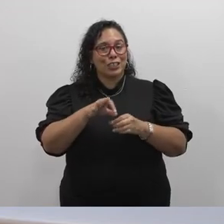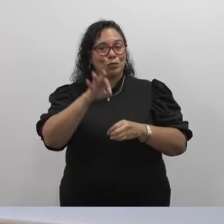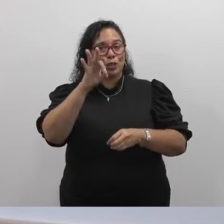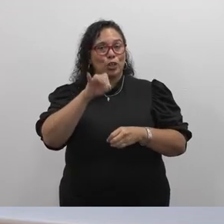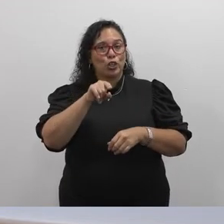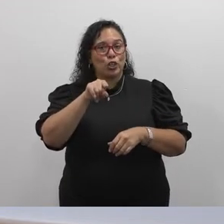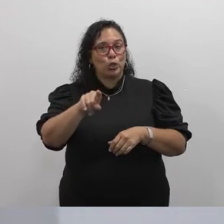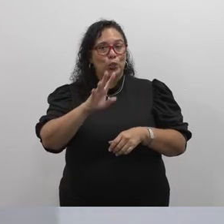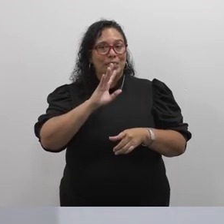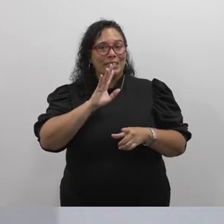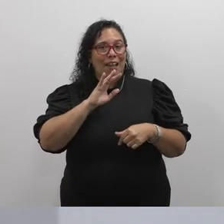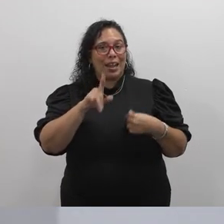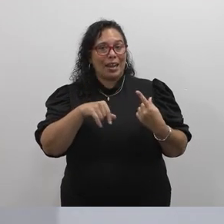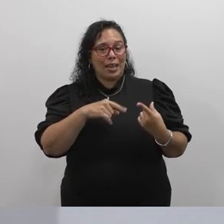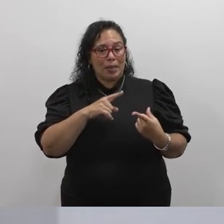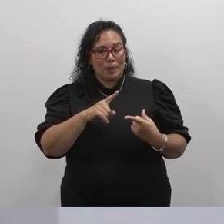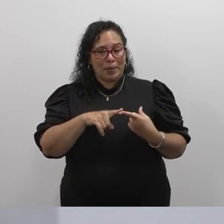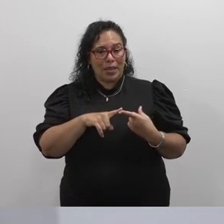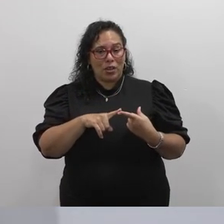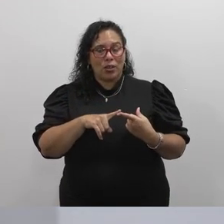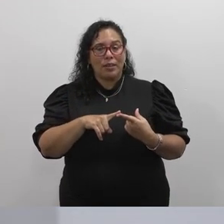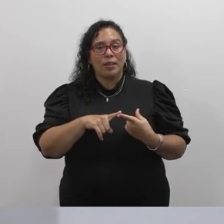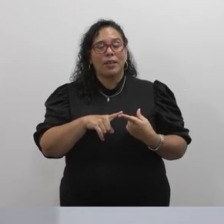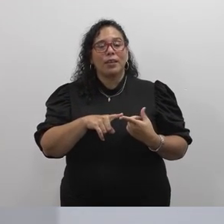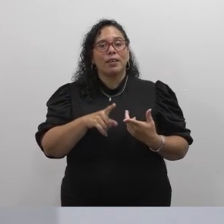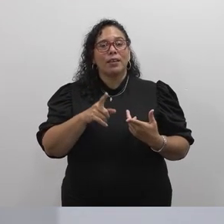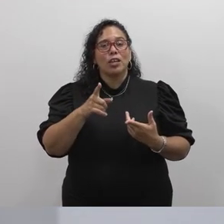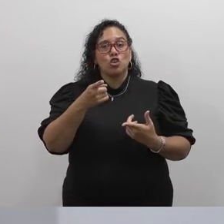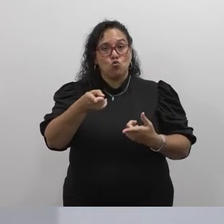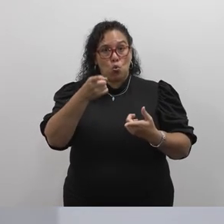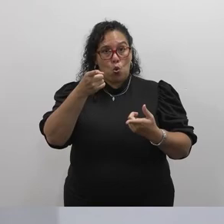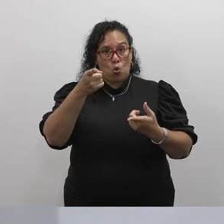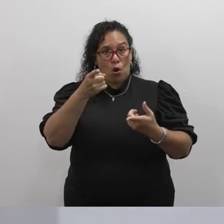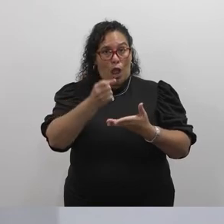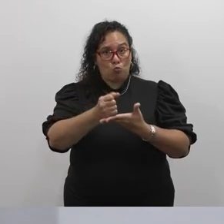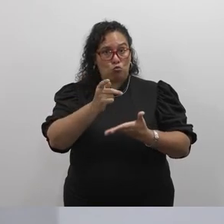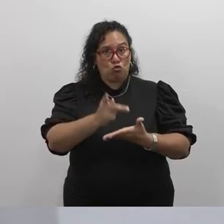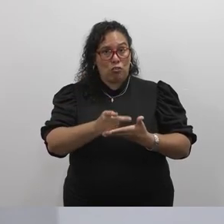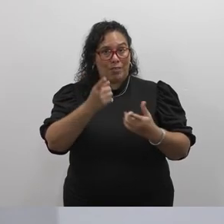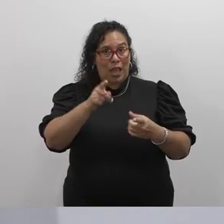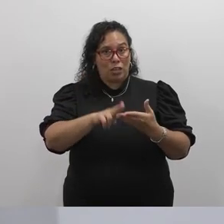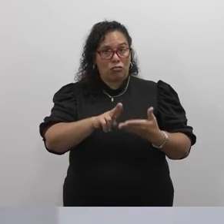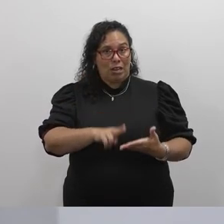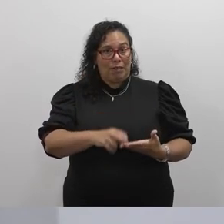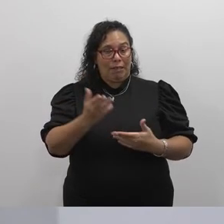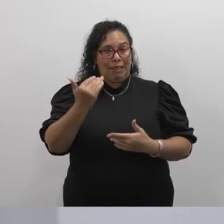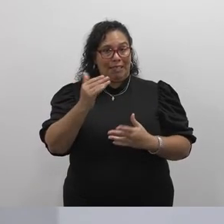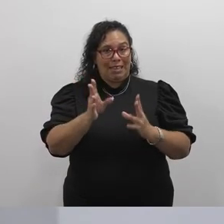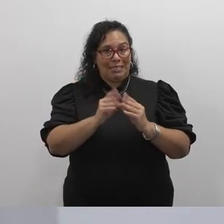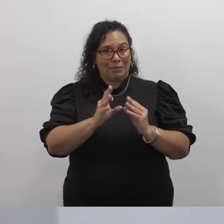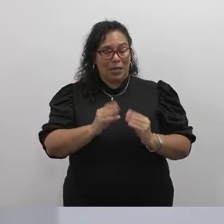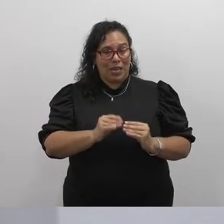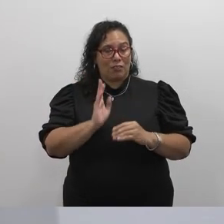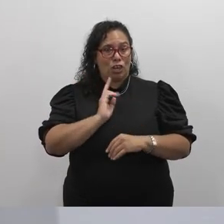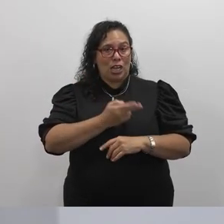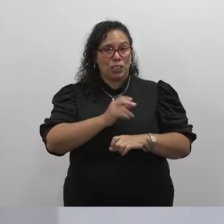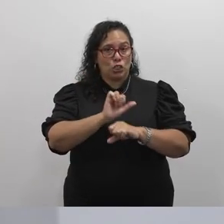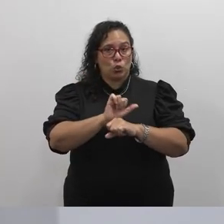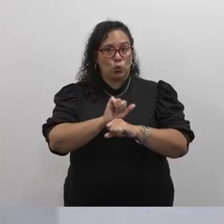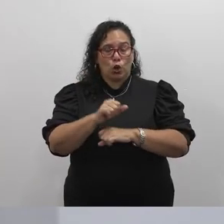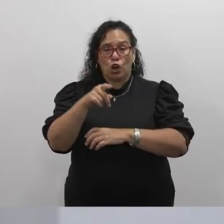Otto, that you approved a contract at the last board meeting for us to work with Prospect Studios in the strategic planning